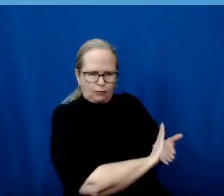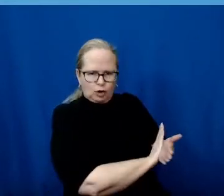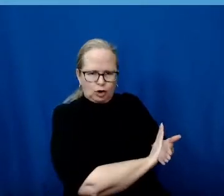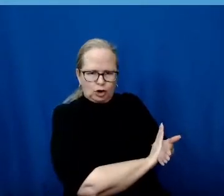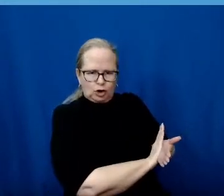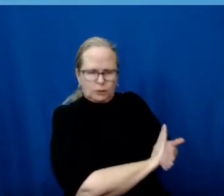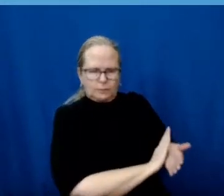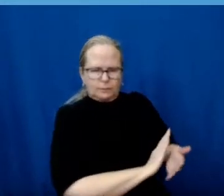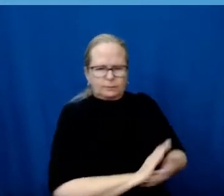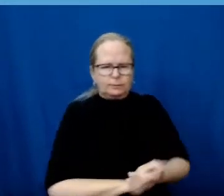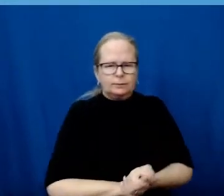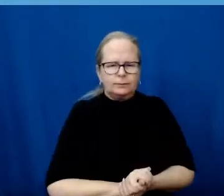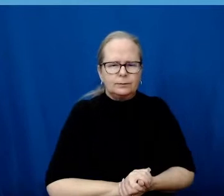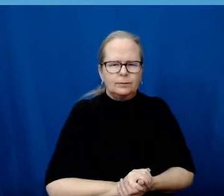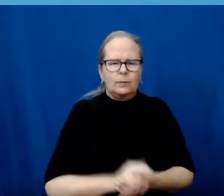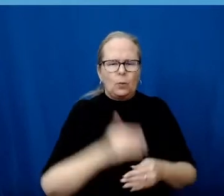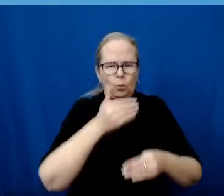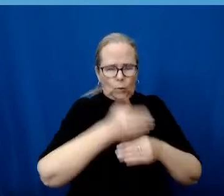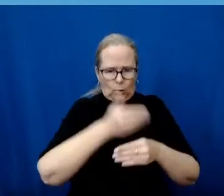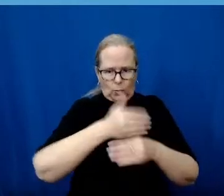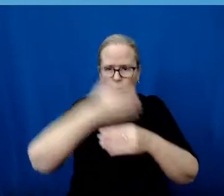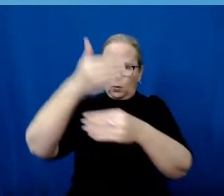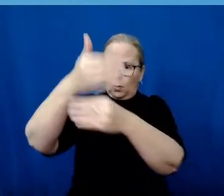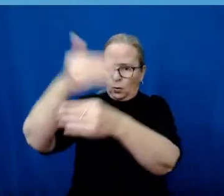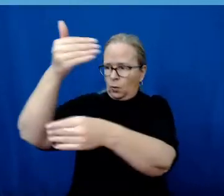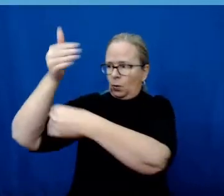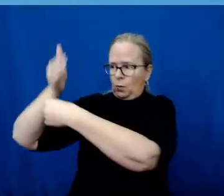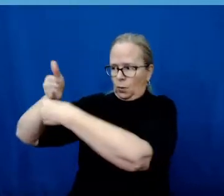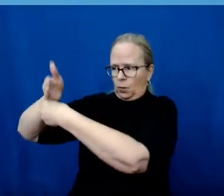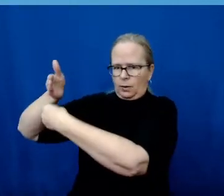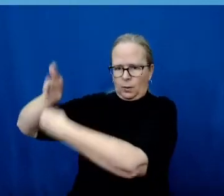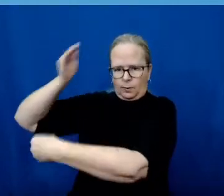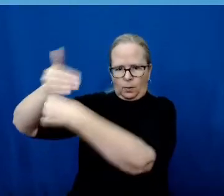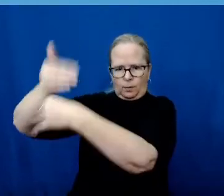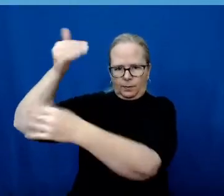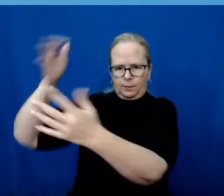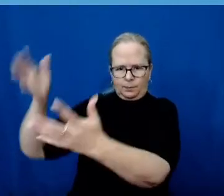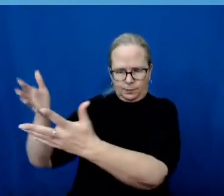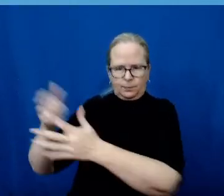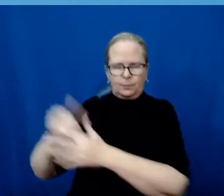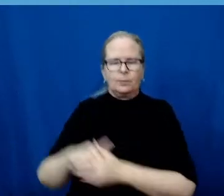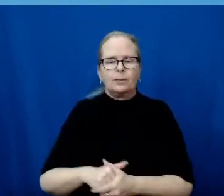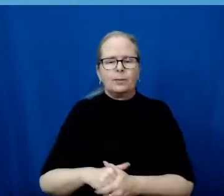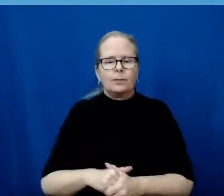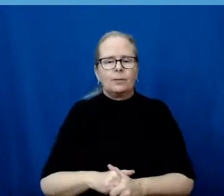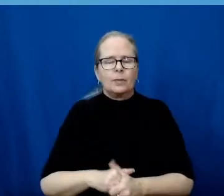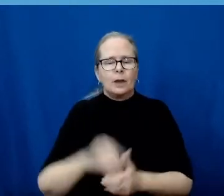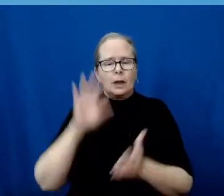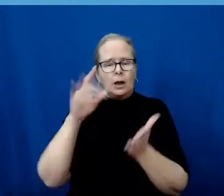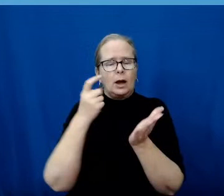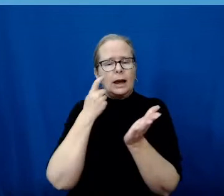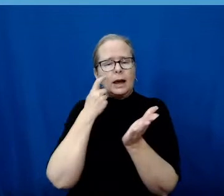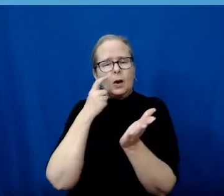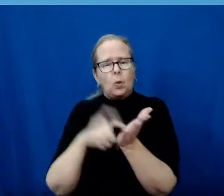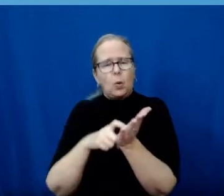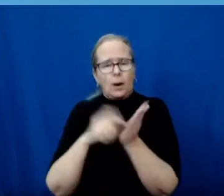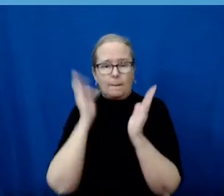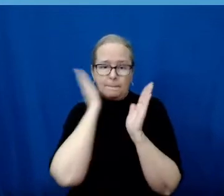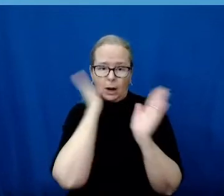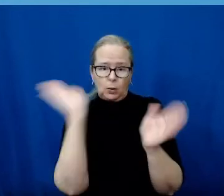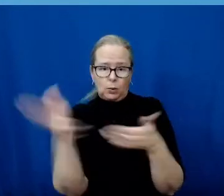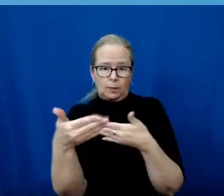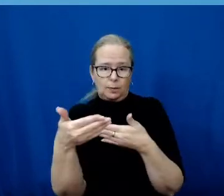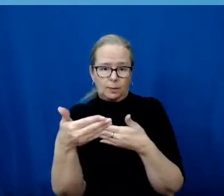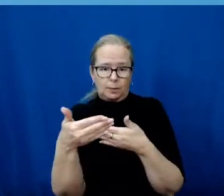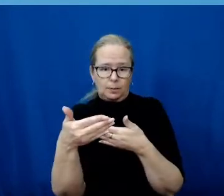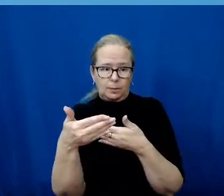risk reduction by covering up, and that's fine to do that. But the return air is the one that we want to focus on, and underneath the doors.